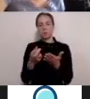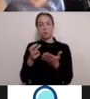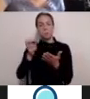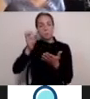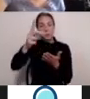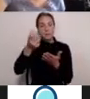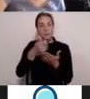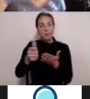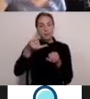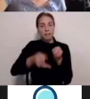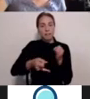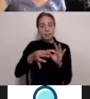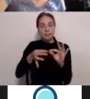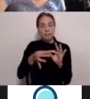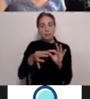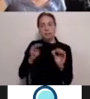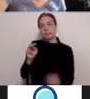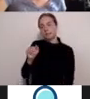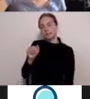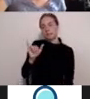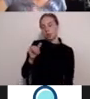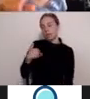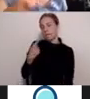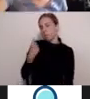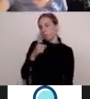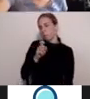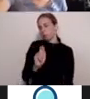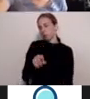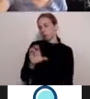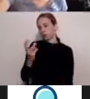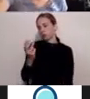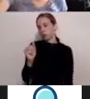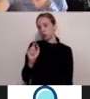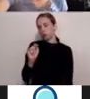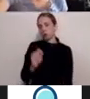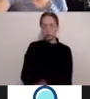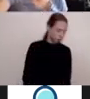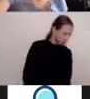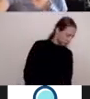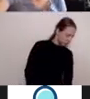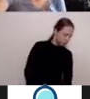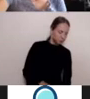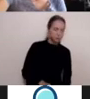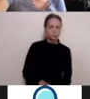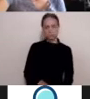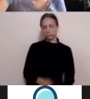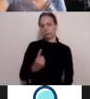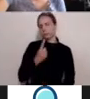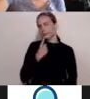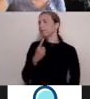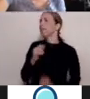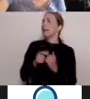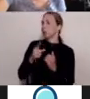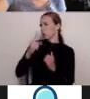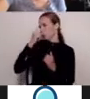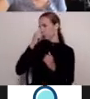You have one more question. Mm-hmm. In the chat. Oh, we do. Oh, yeah, great. Great. How do you think the connectedness and support work you have